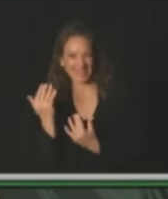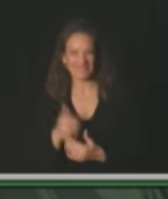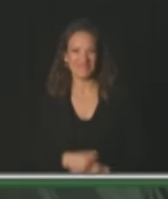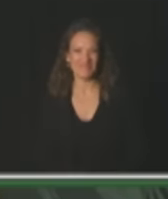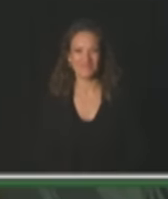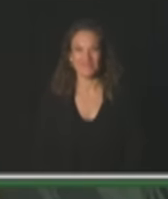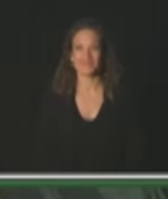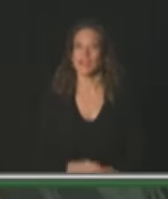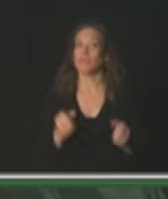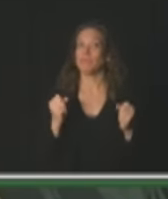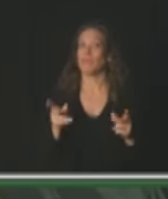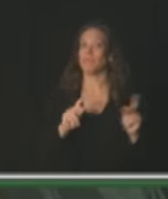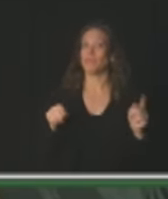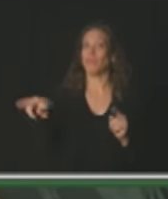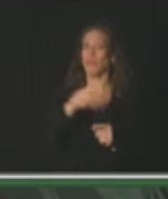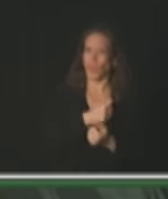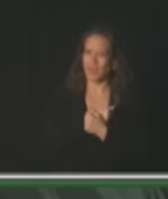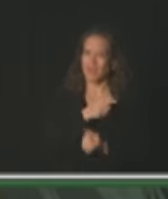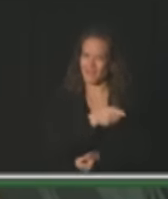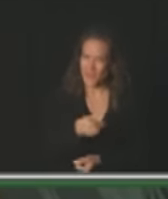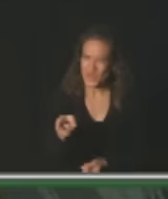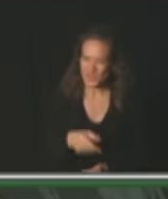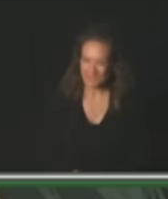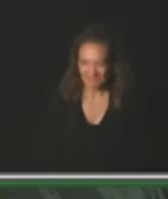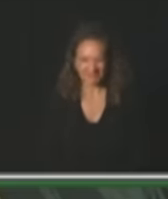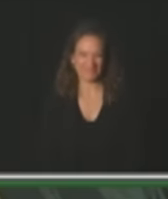There are a lot of people out there that love you.